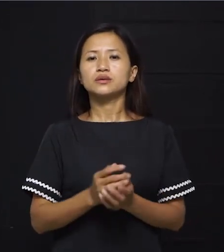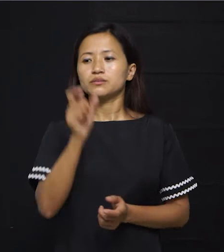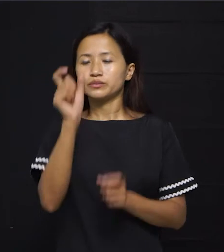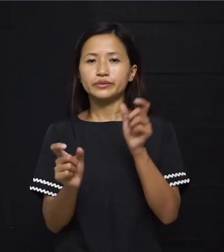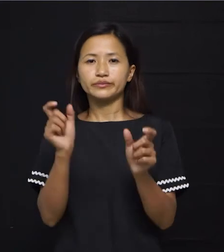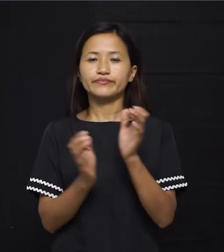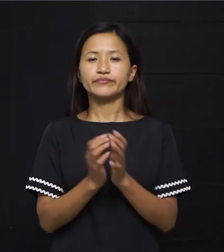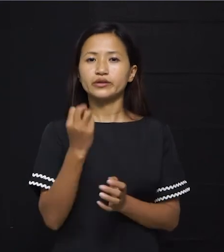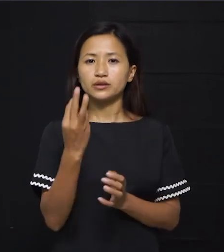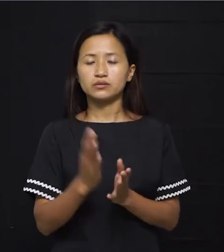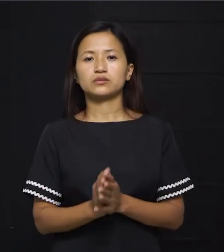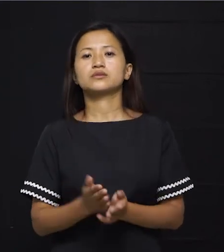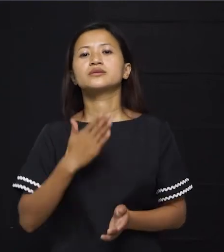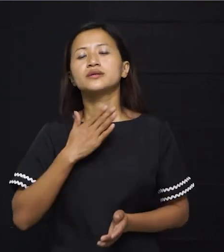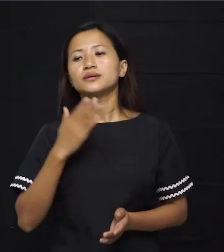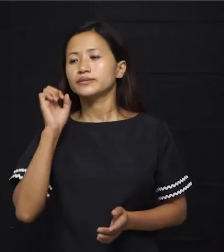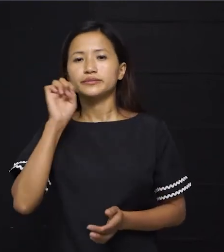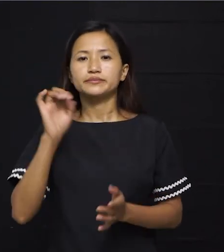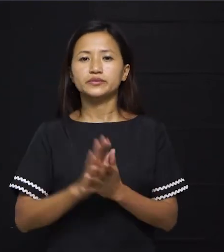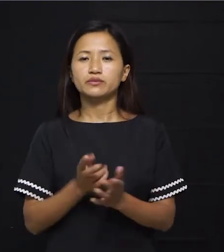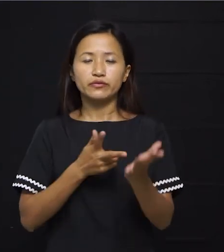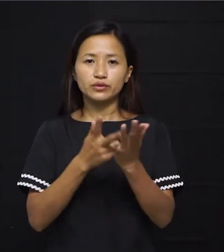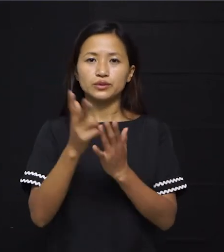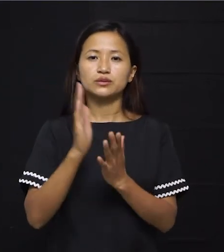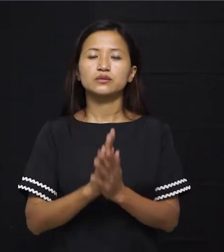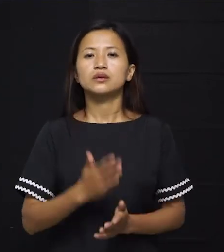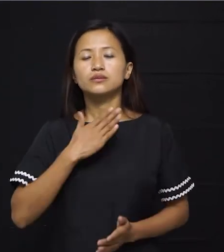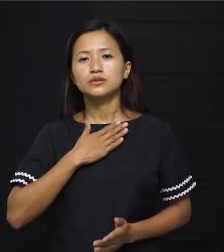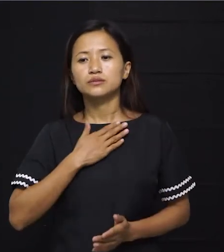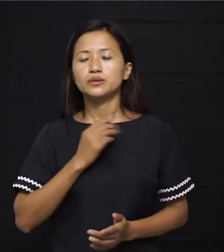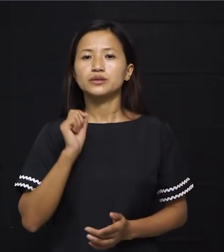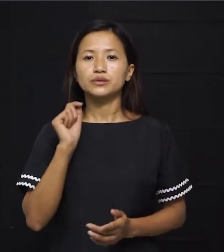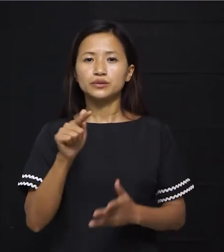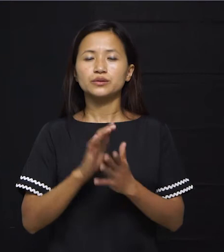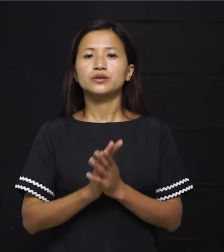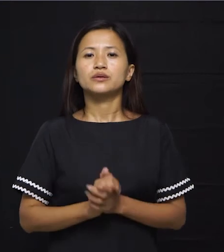not count on him. And in villages, when people respect you,